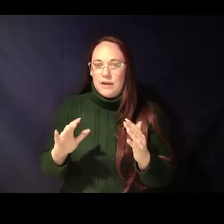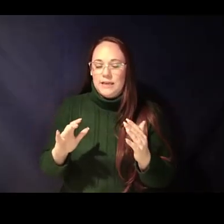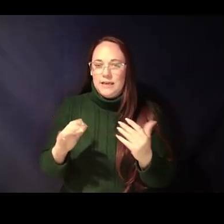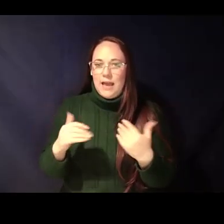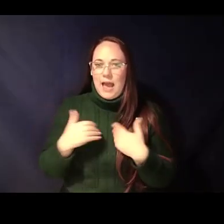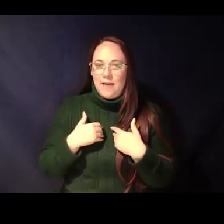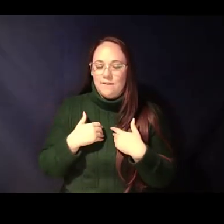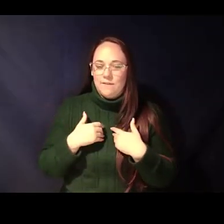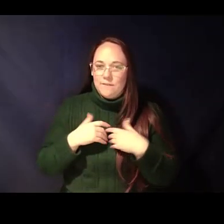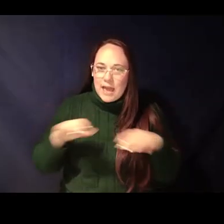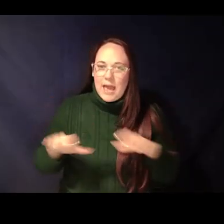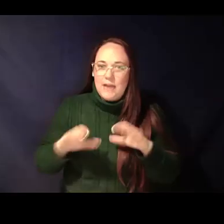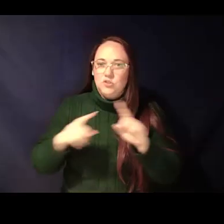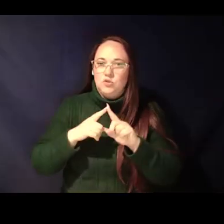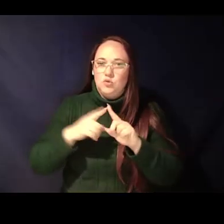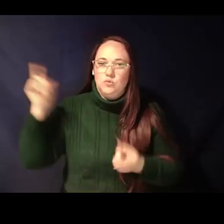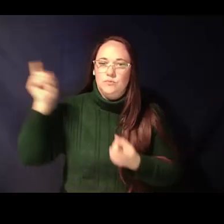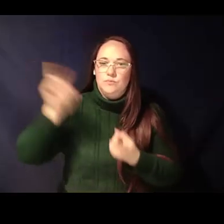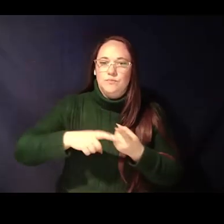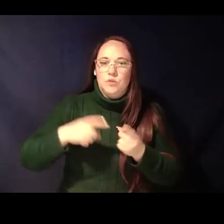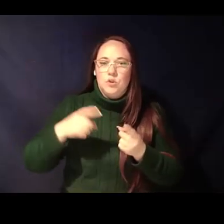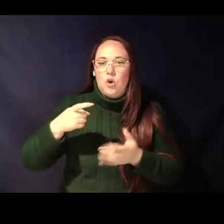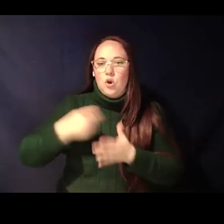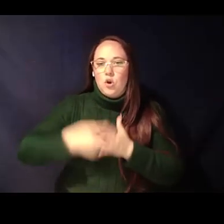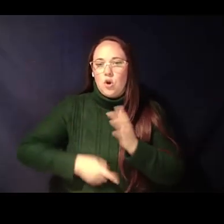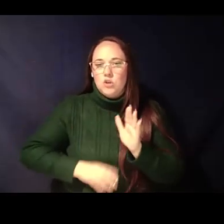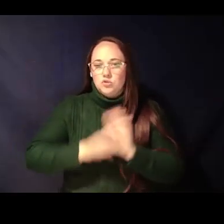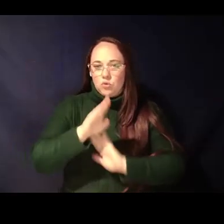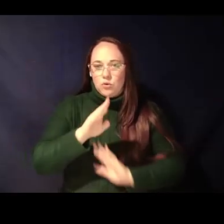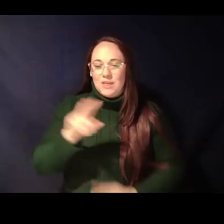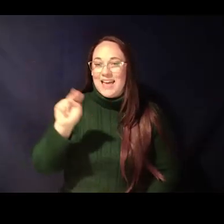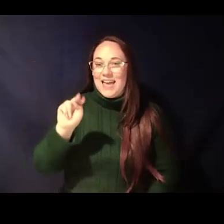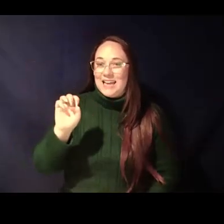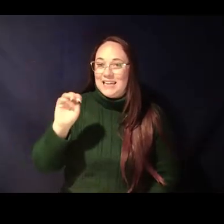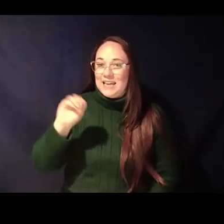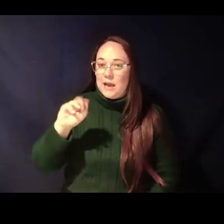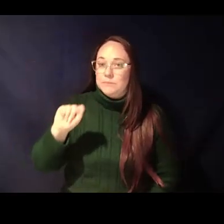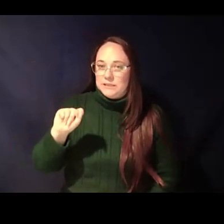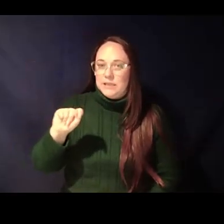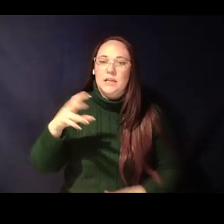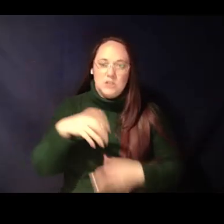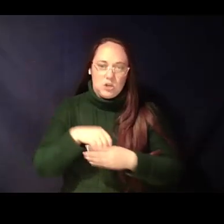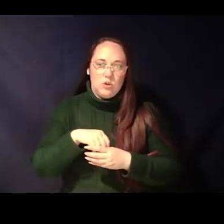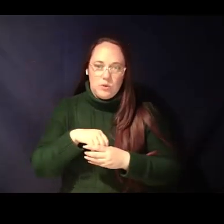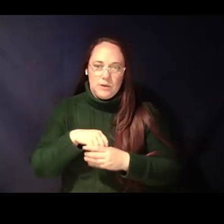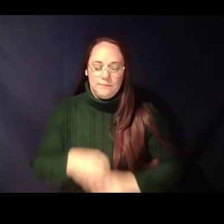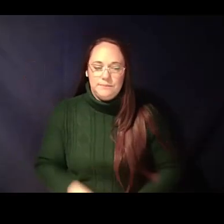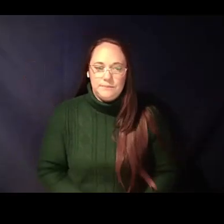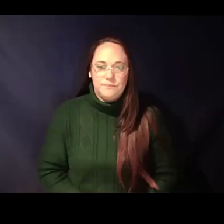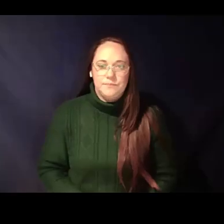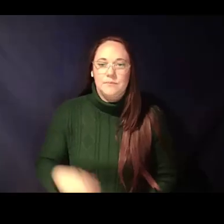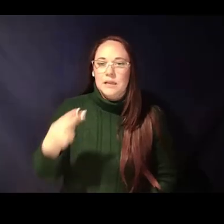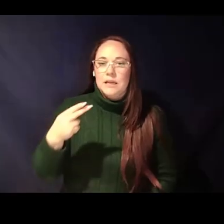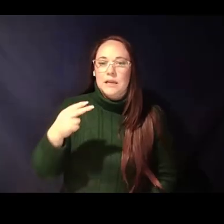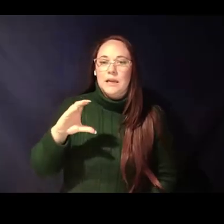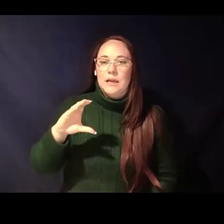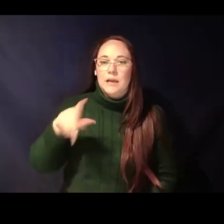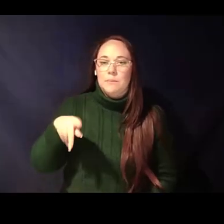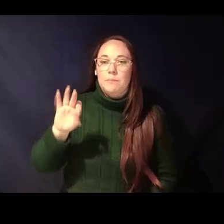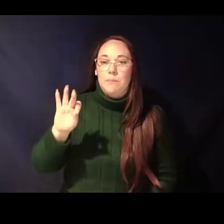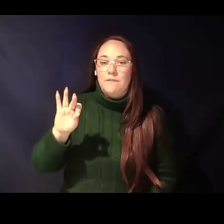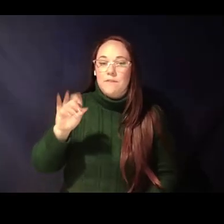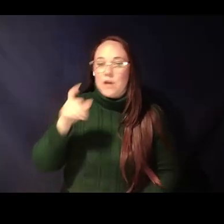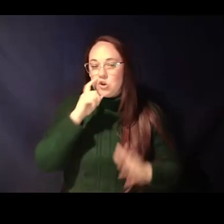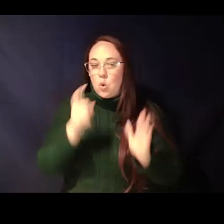significant action to curb cost growth. NEMT is very much included in that. HCPUF identified this